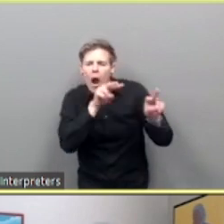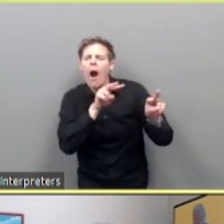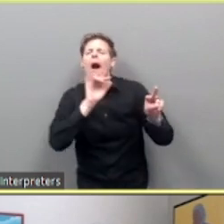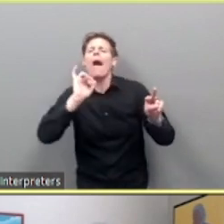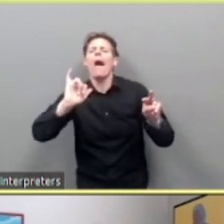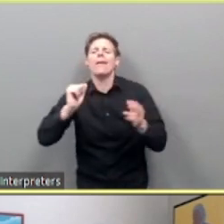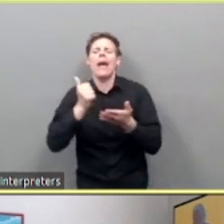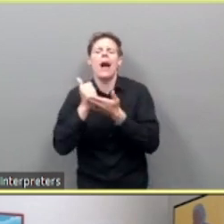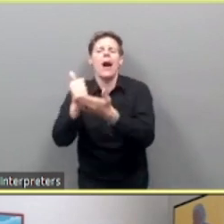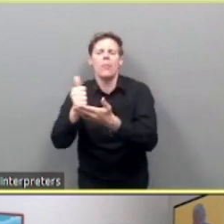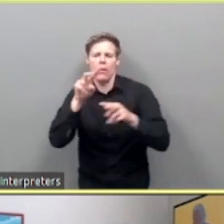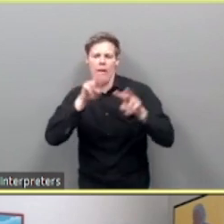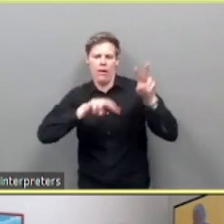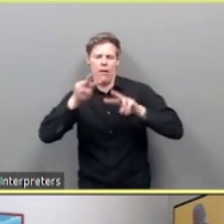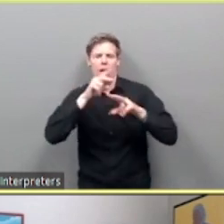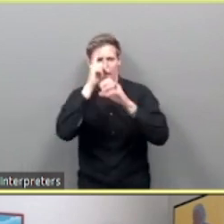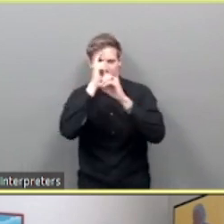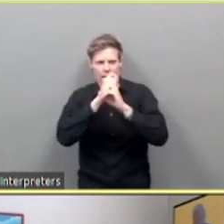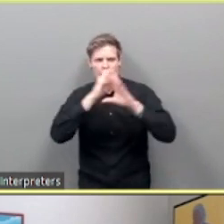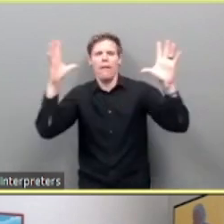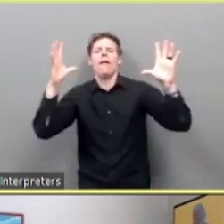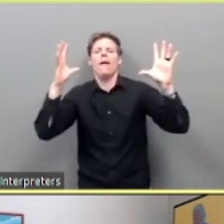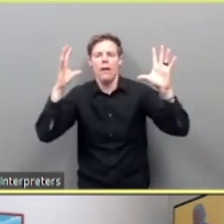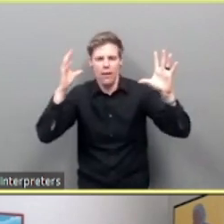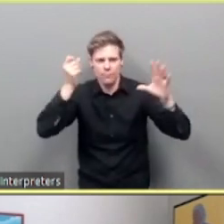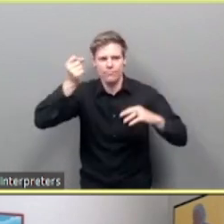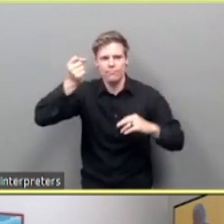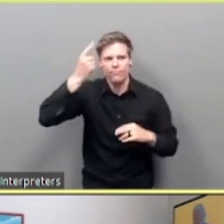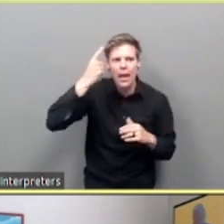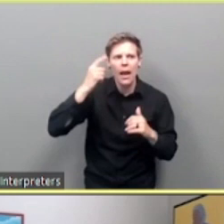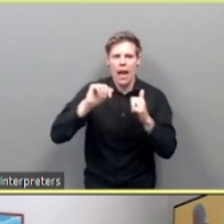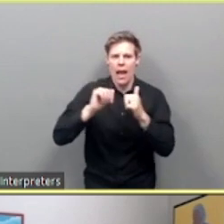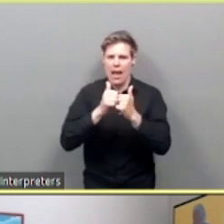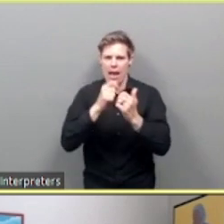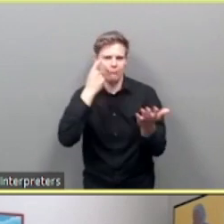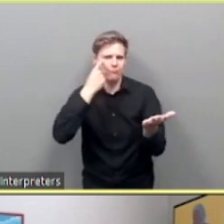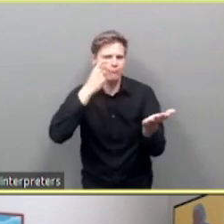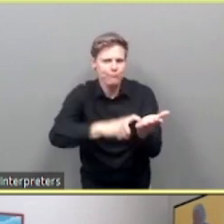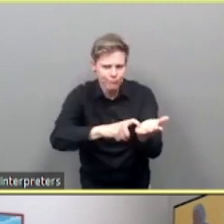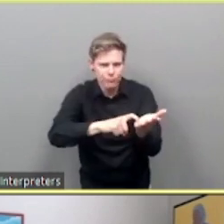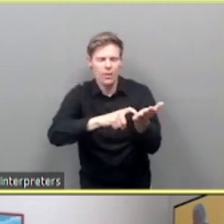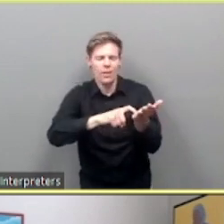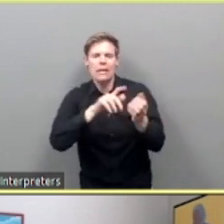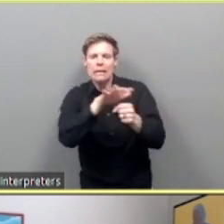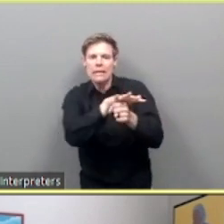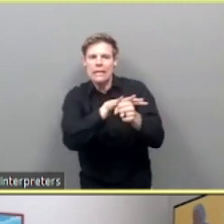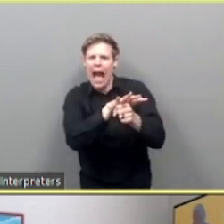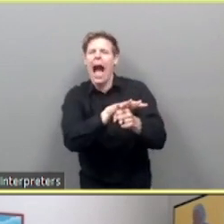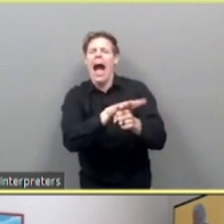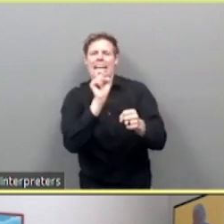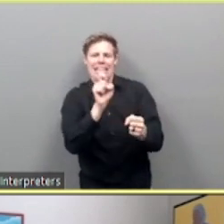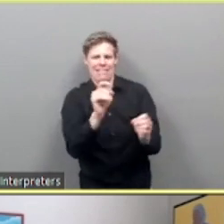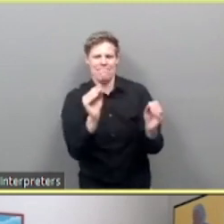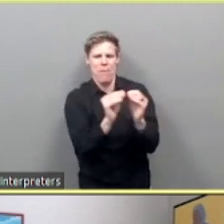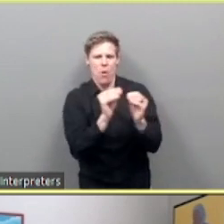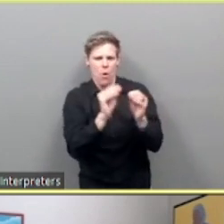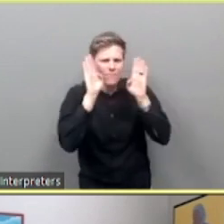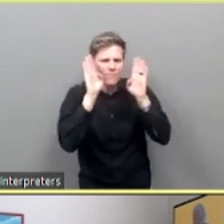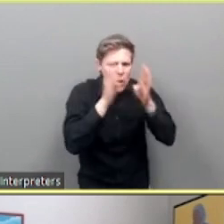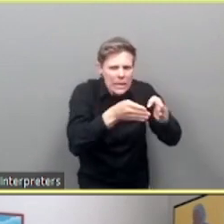map to help them, like David said, to identify locations where we need to focus more effort.